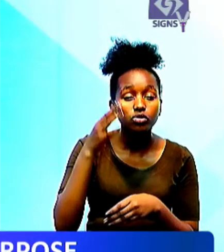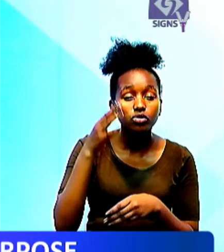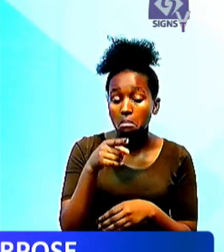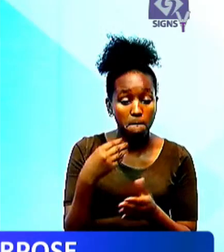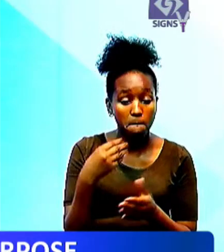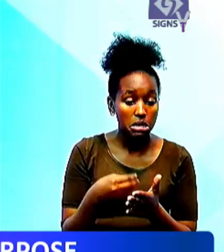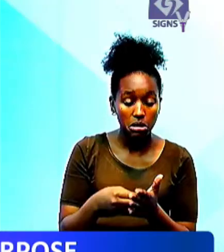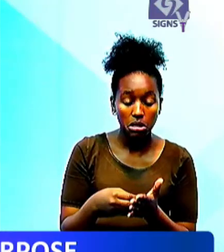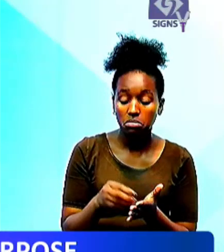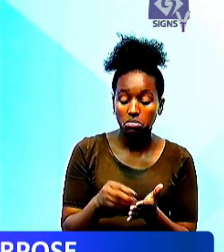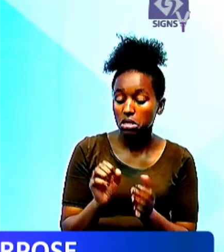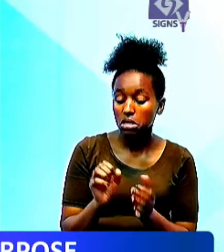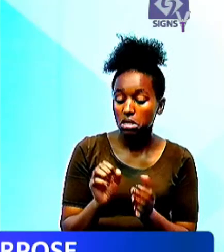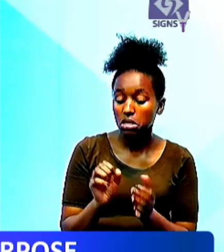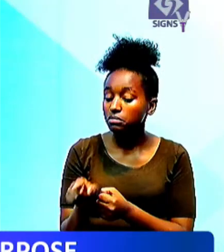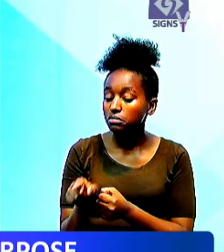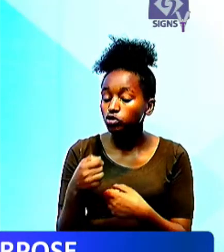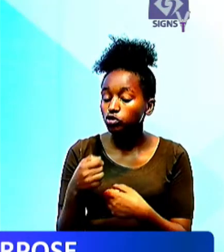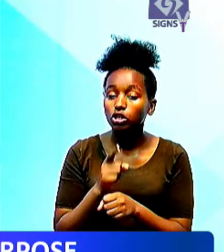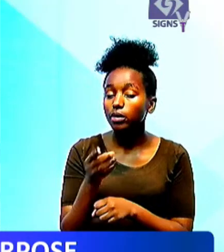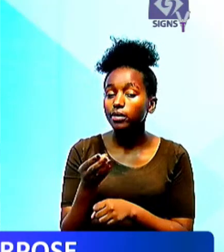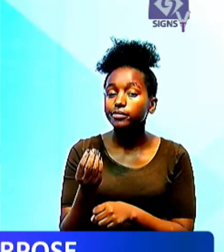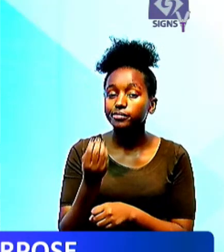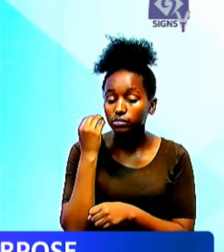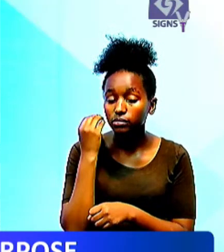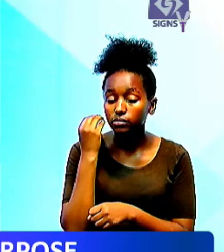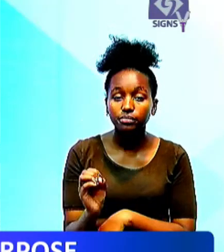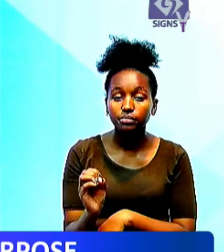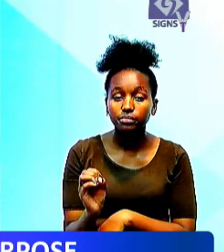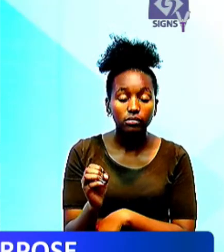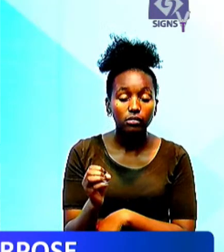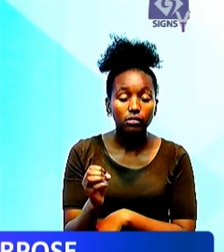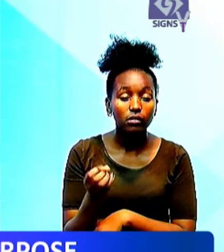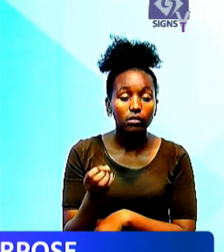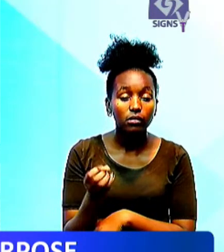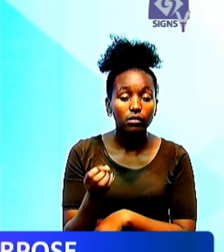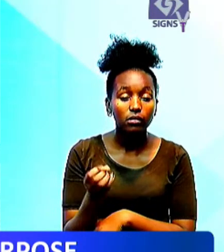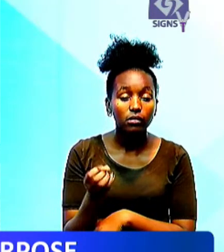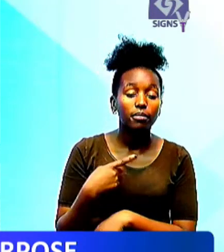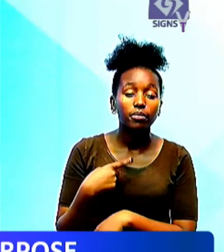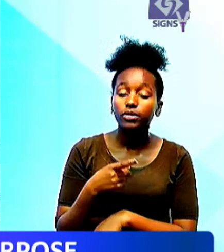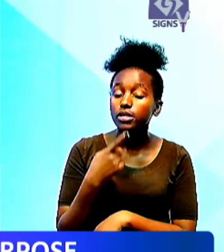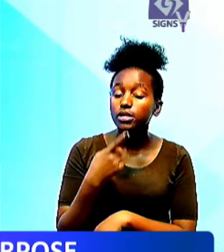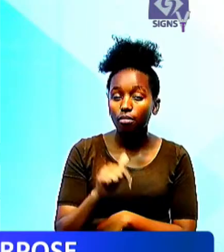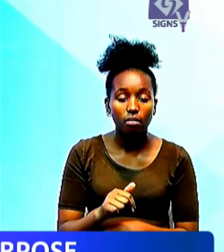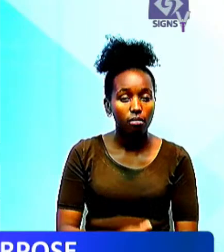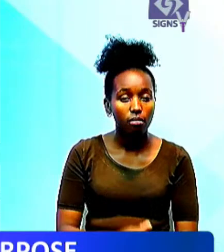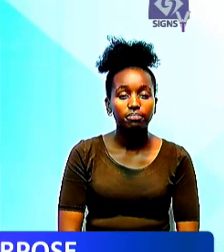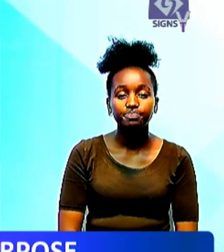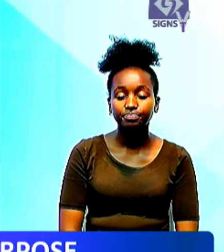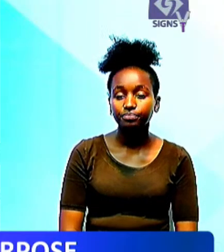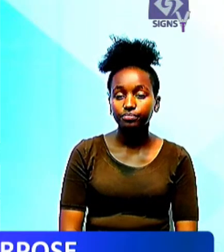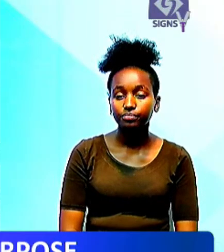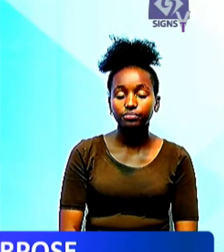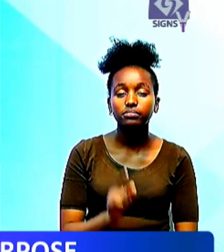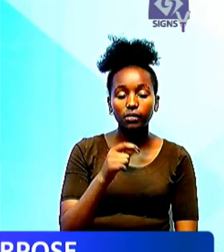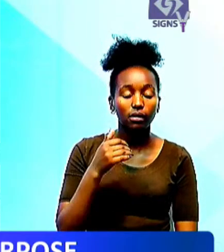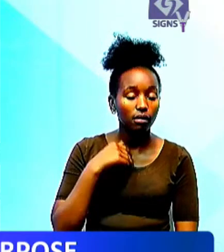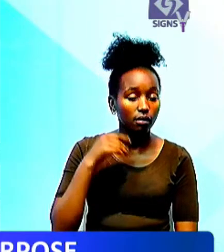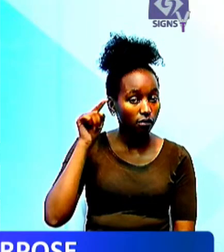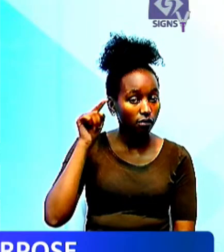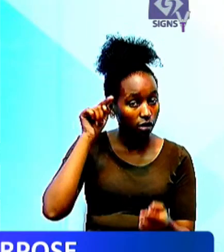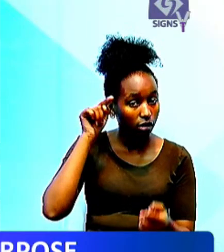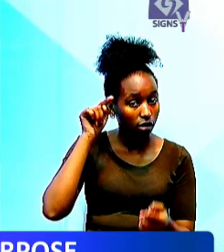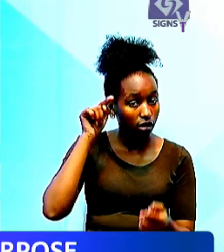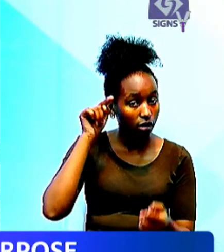so that you don't eat that money? You know, there are people just say, I've invested, I put money aside. So have a goal for that, for